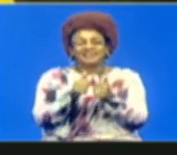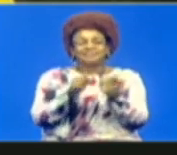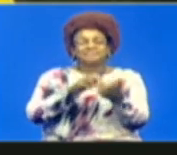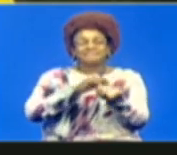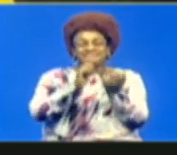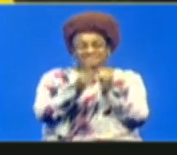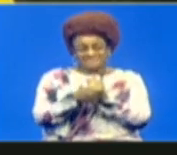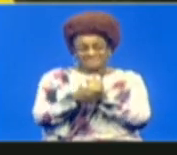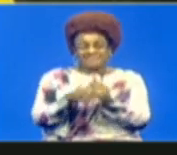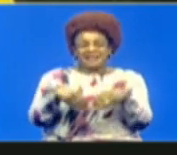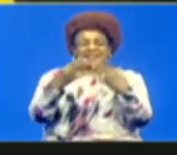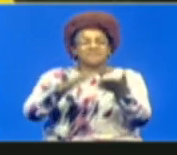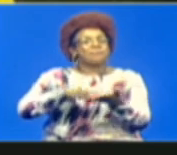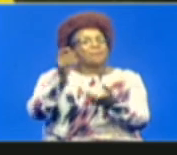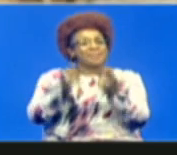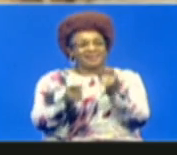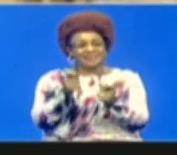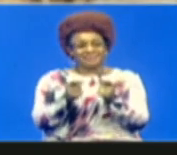let out more milk.